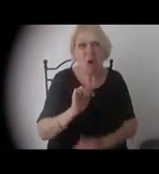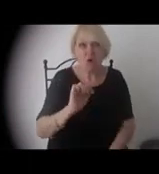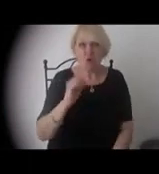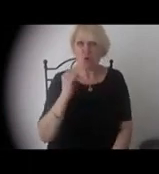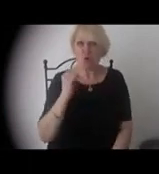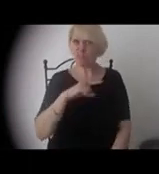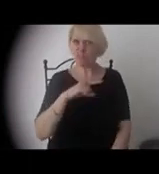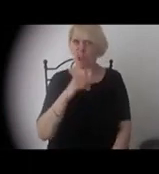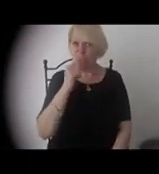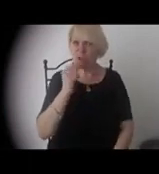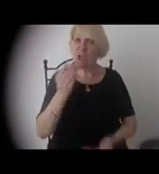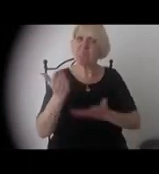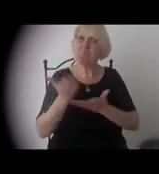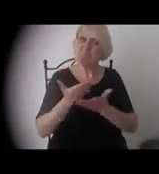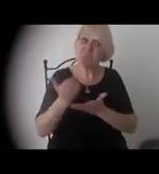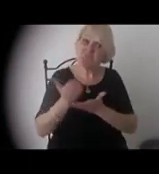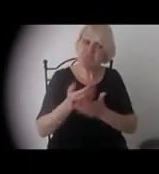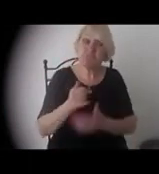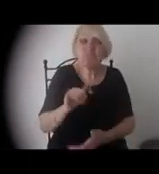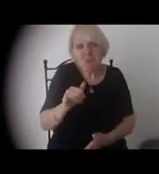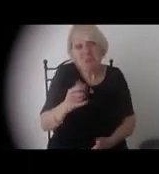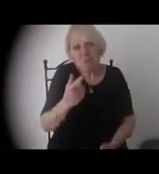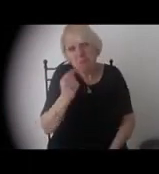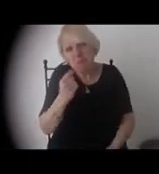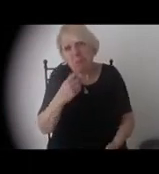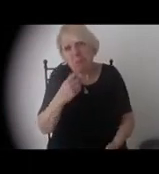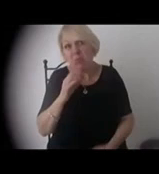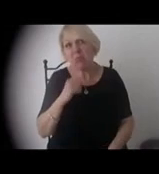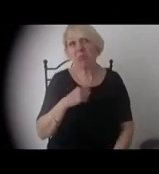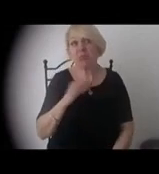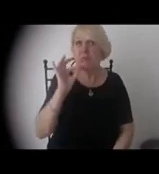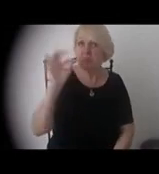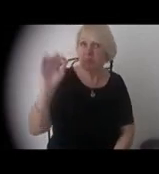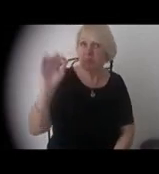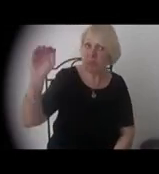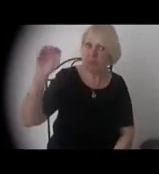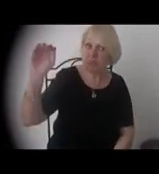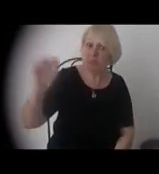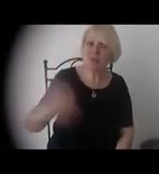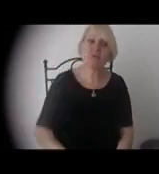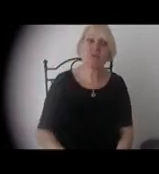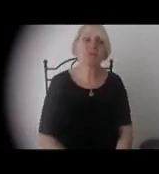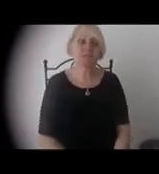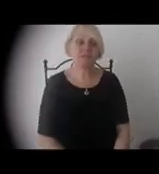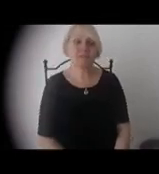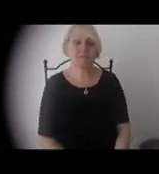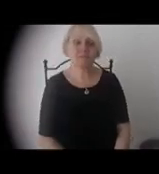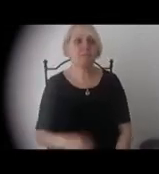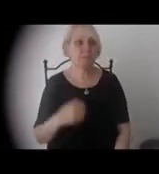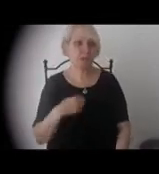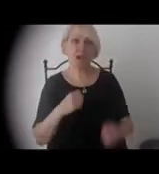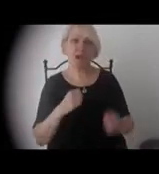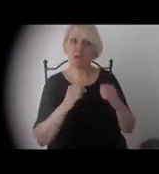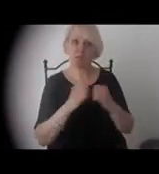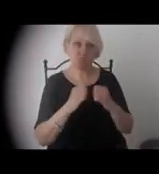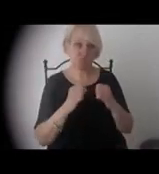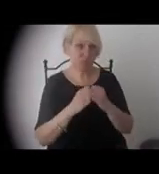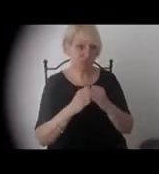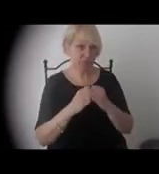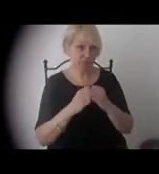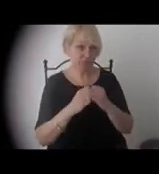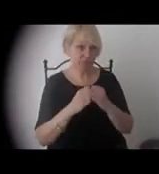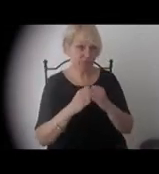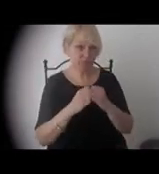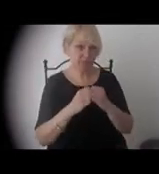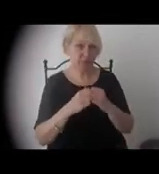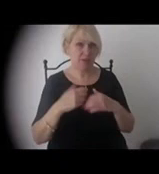as well, you know, I think that's another option as well, because I think, yeah, absolutely, I agree. We want to help